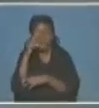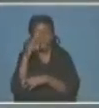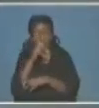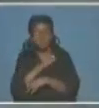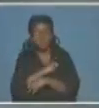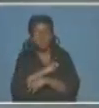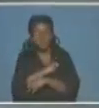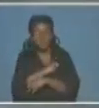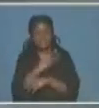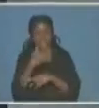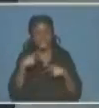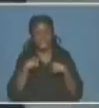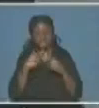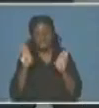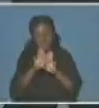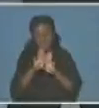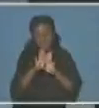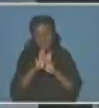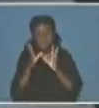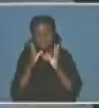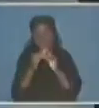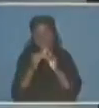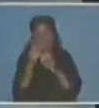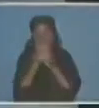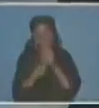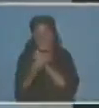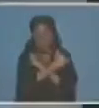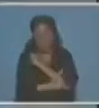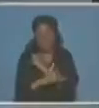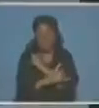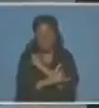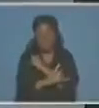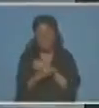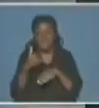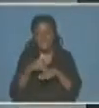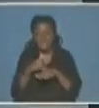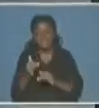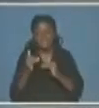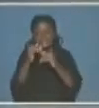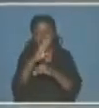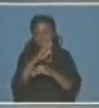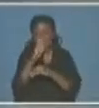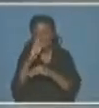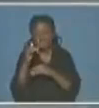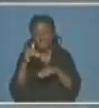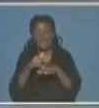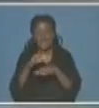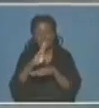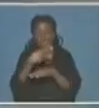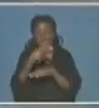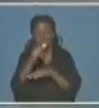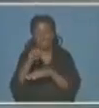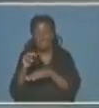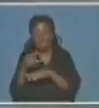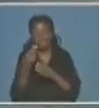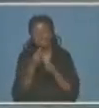closed bilateral meetings with delegates, along with a media briefing at 11:45 at Bahama Resort. Again, resolving challenges